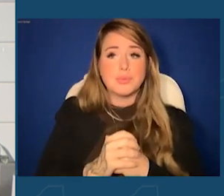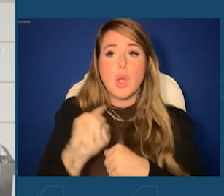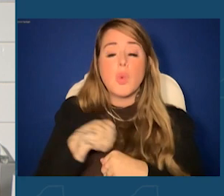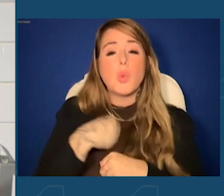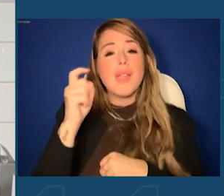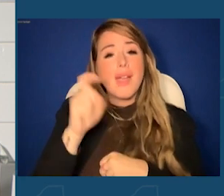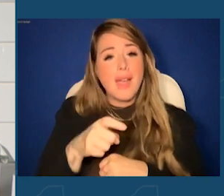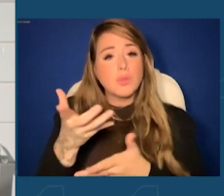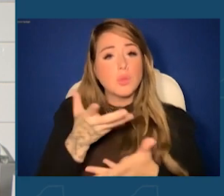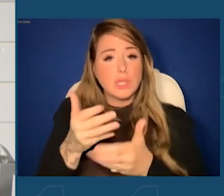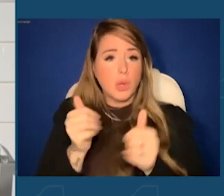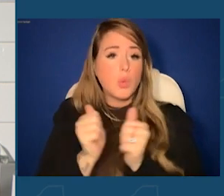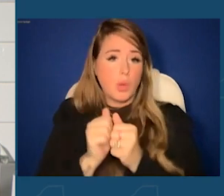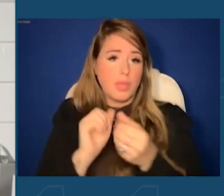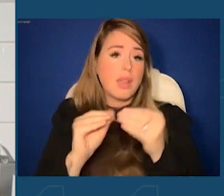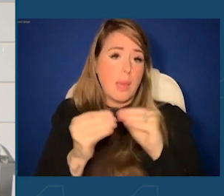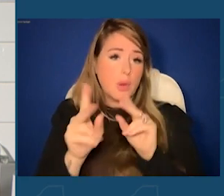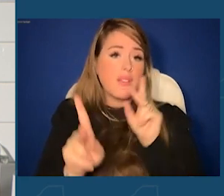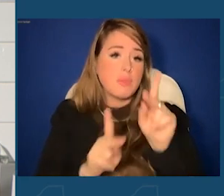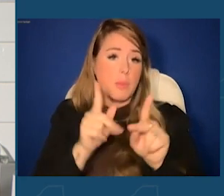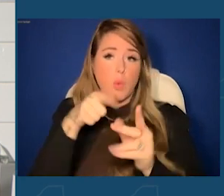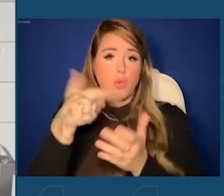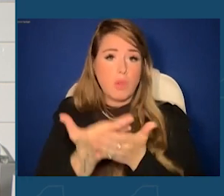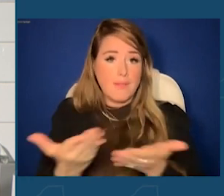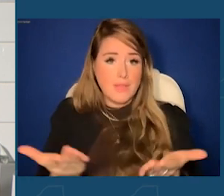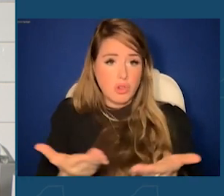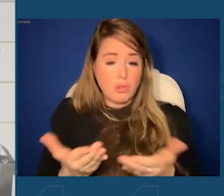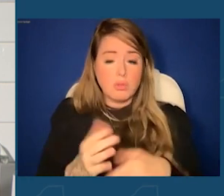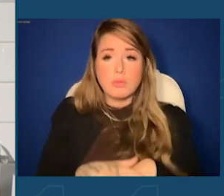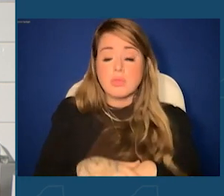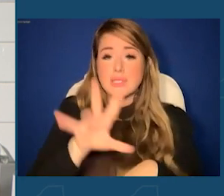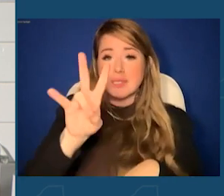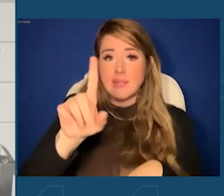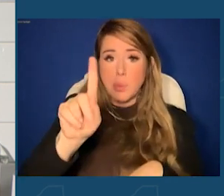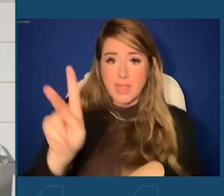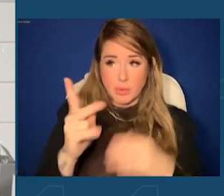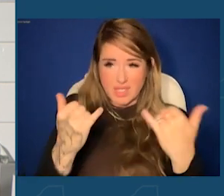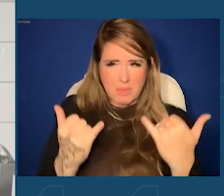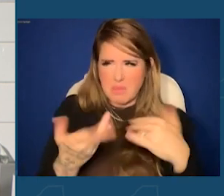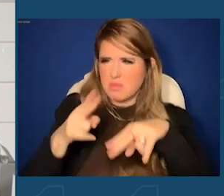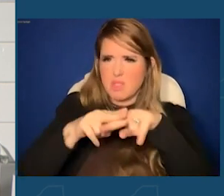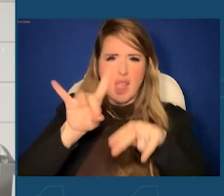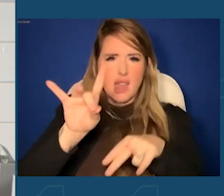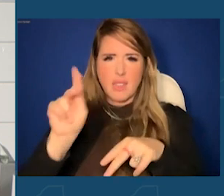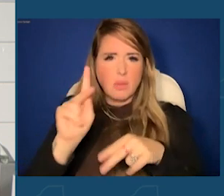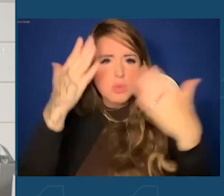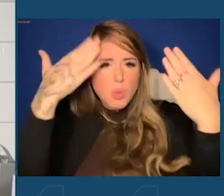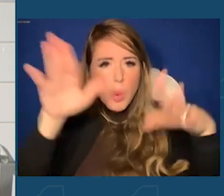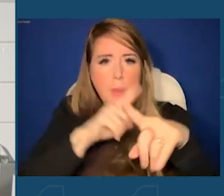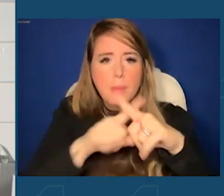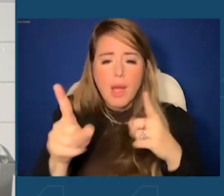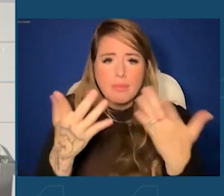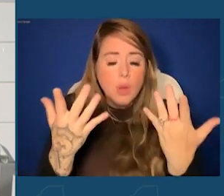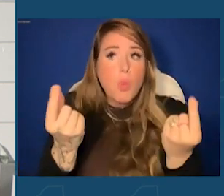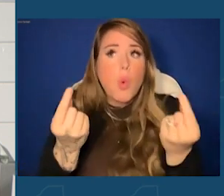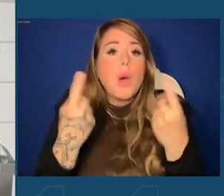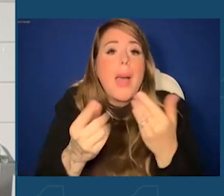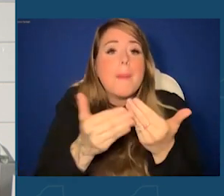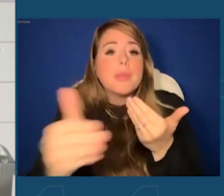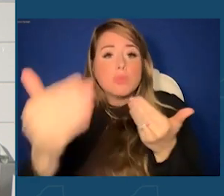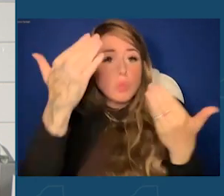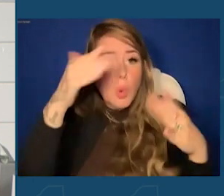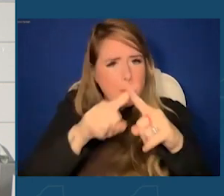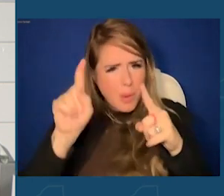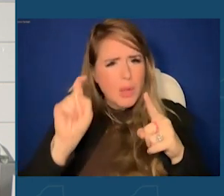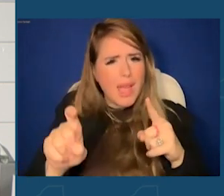with the number of individuals with us now, whether it stays 71,000 or it's up to 80. We don't know what's going to happen, but we have to deal with it.